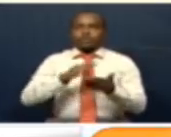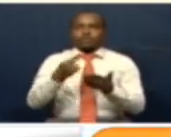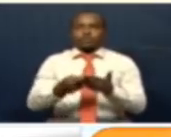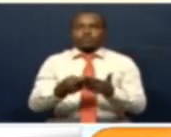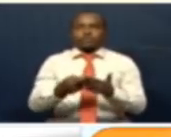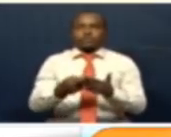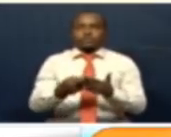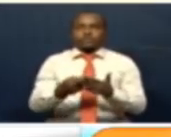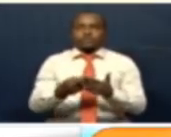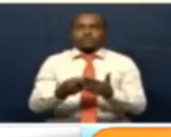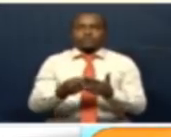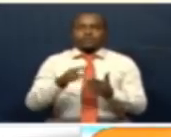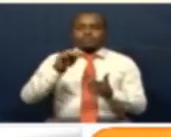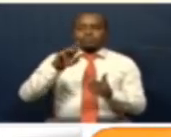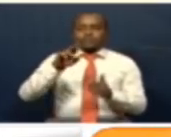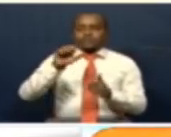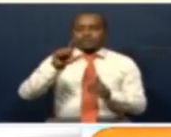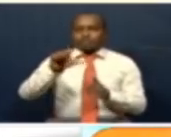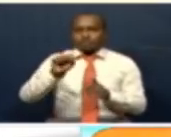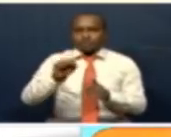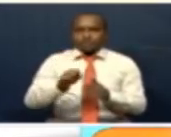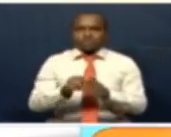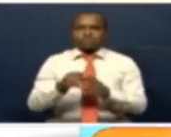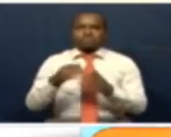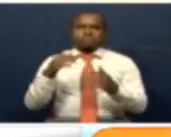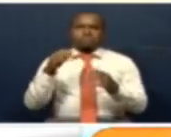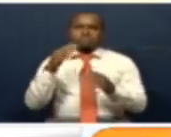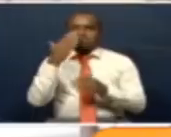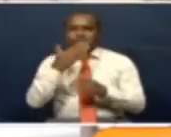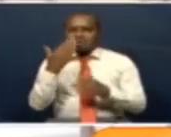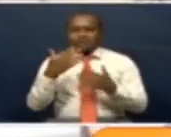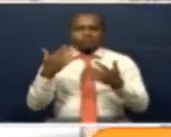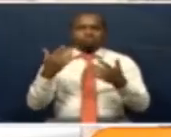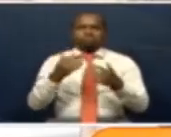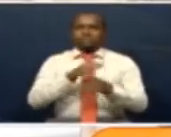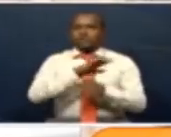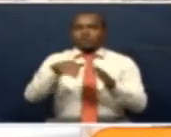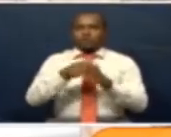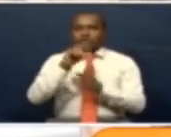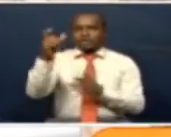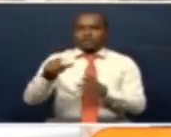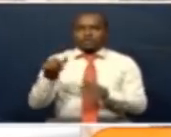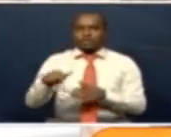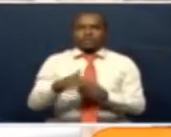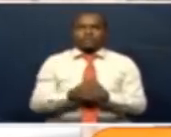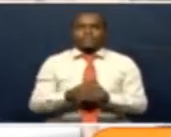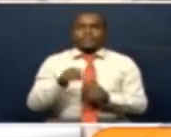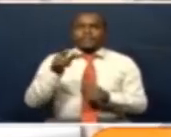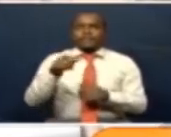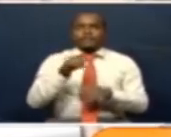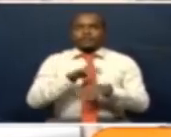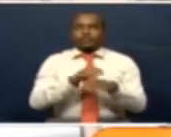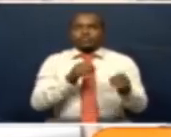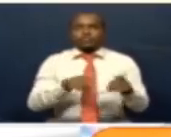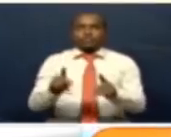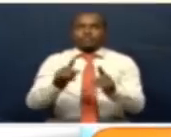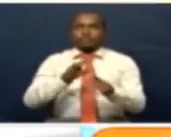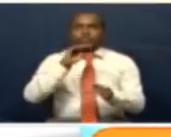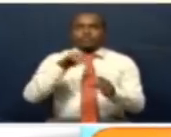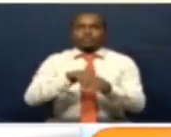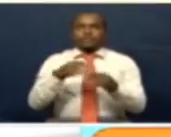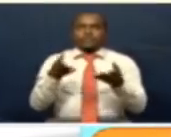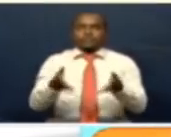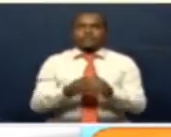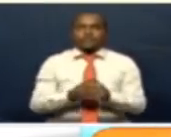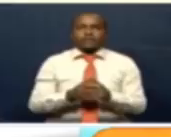oil, name it. It is all in this region. So this is an opportunity to invest here, improve